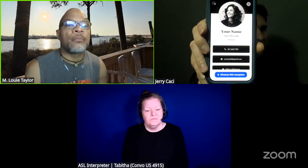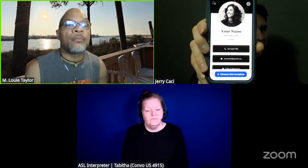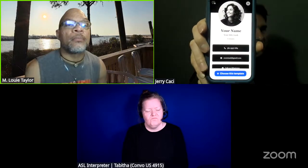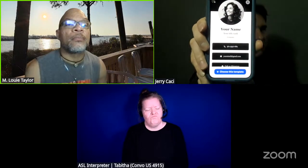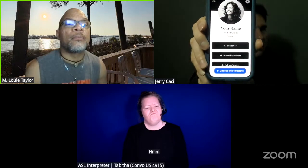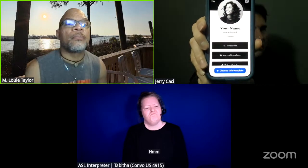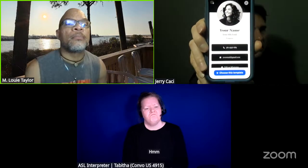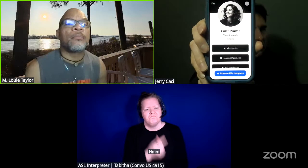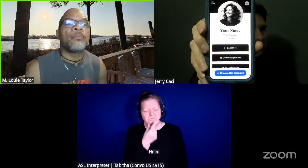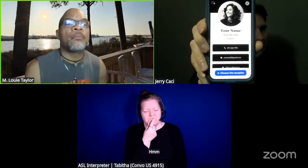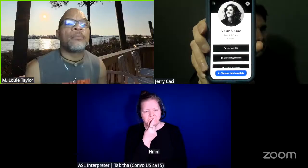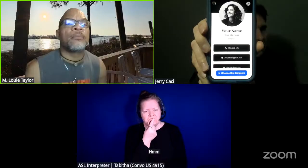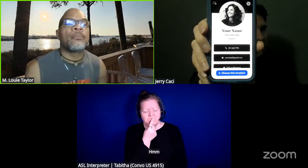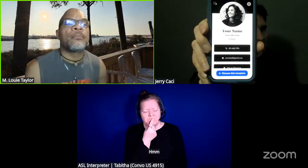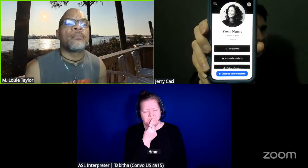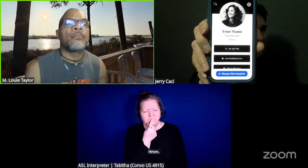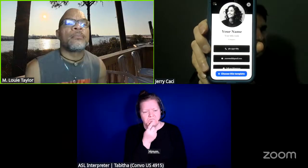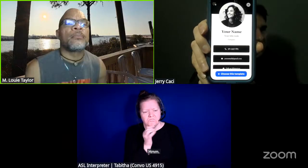Hmm.